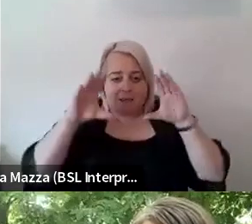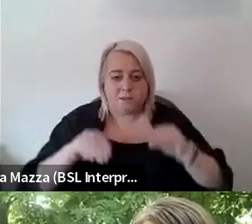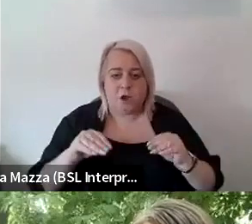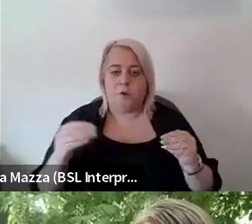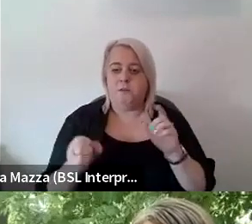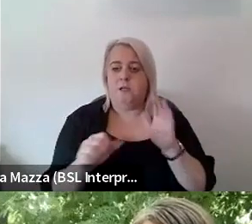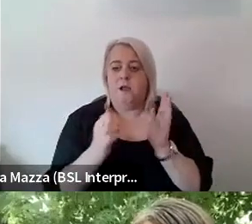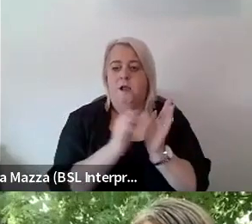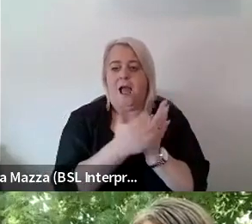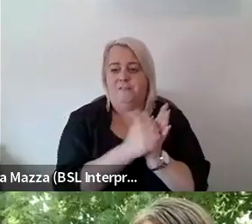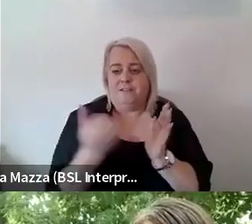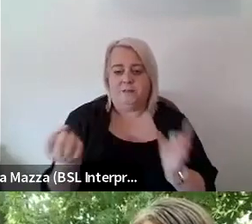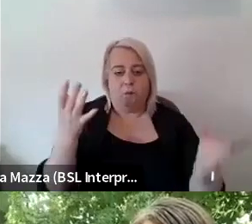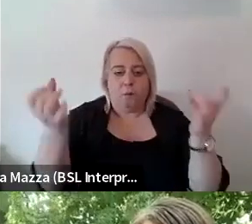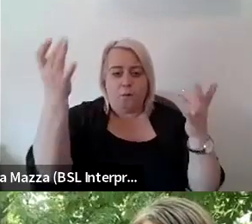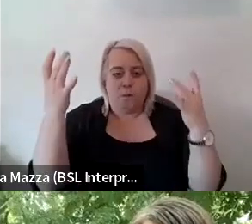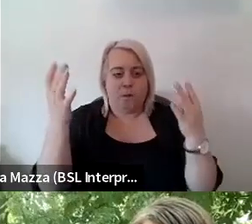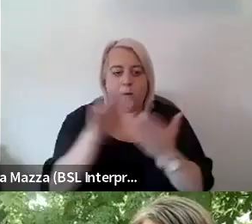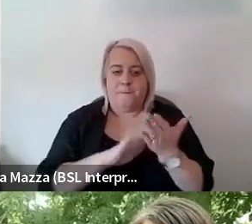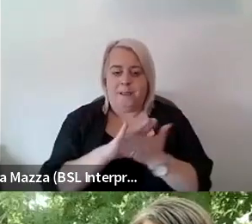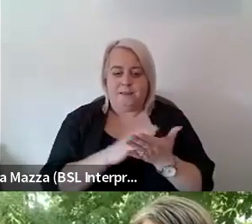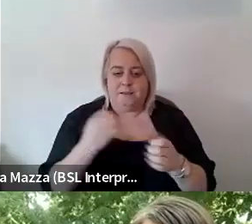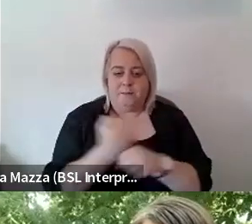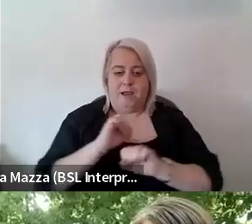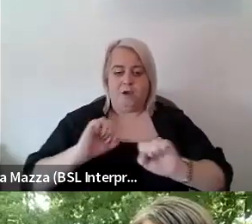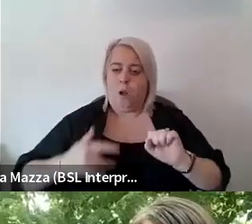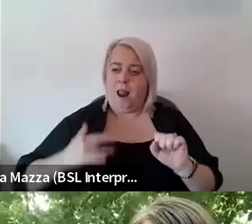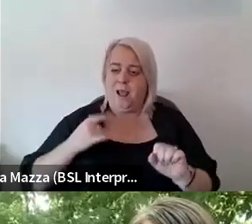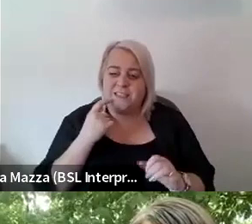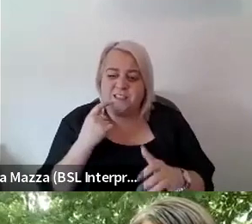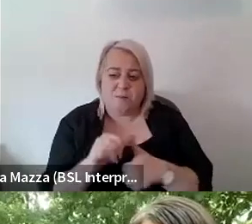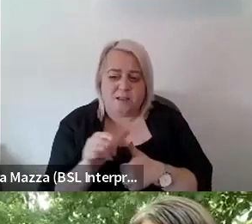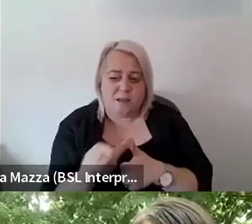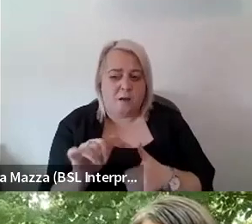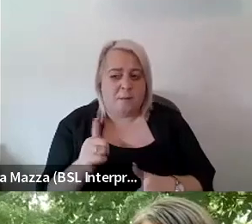know, companies stopped doing it, it would just make your lives better?